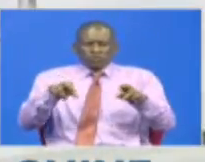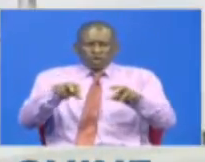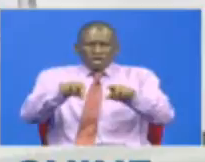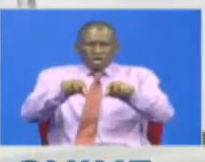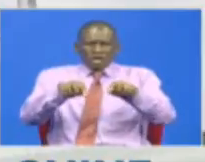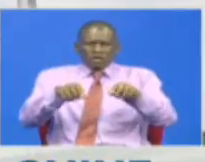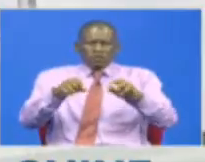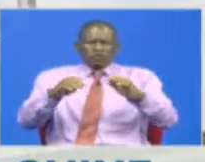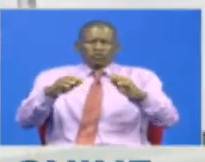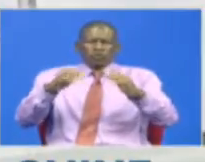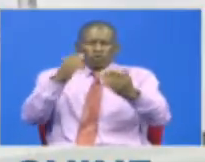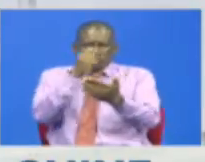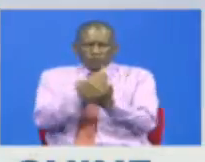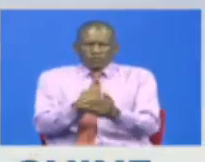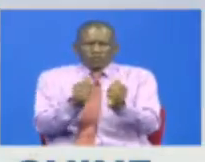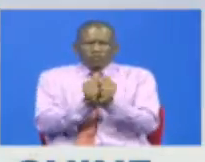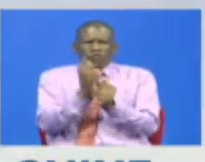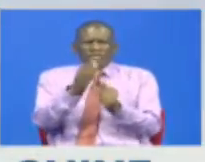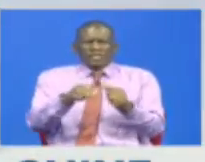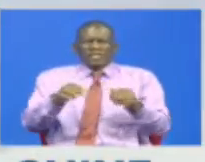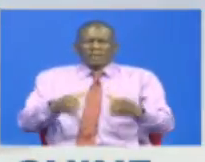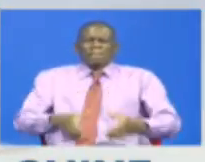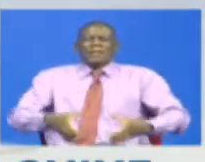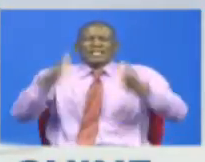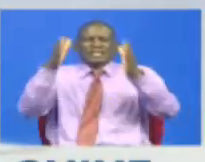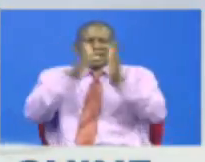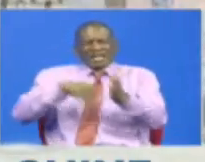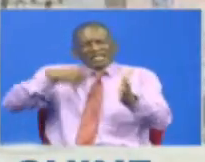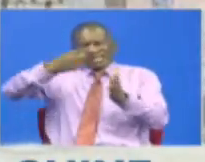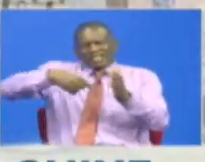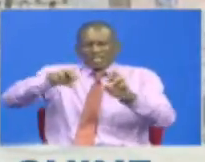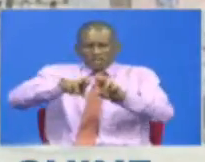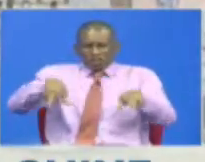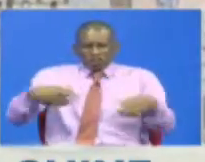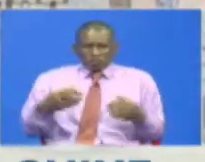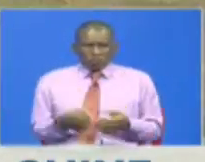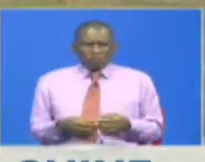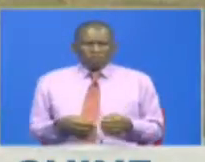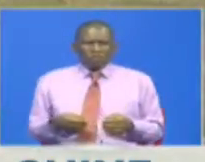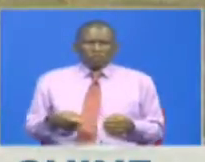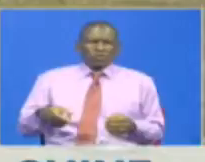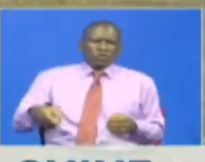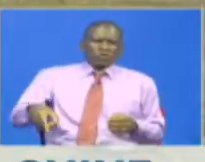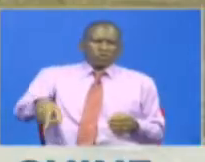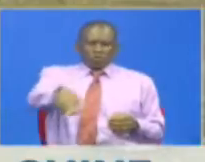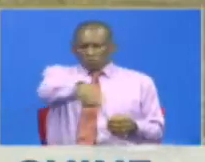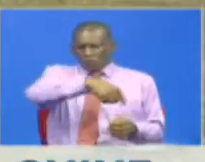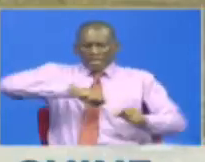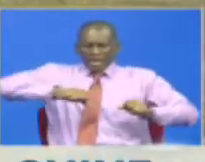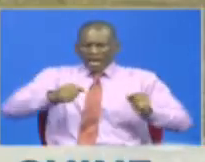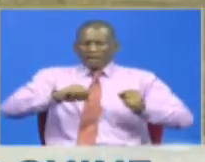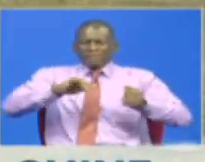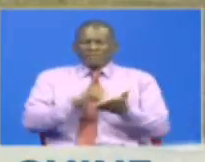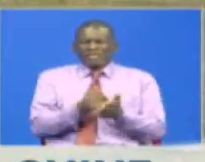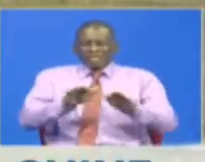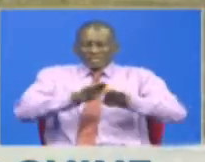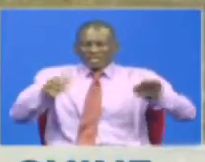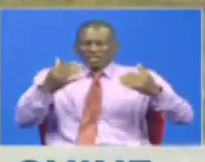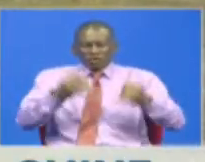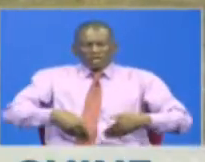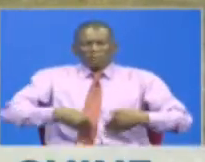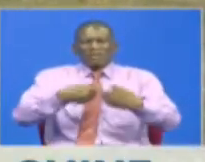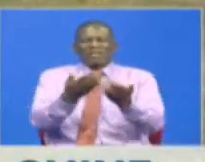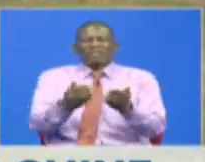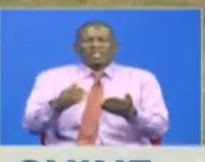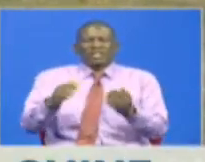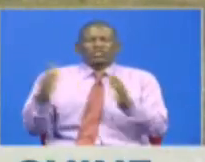station, 14 masts and a generator room. We are glad that now this land will revert back to the Meteorological Department